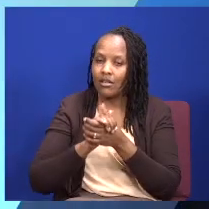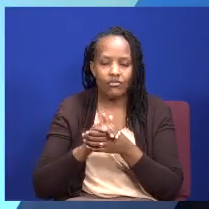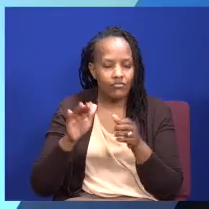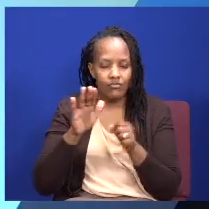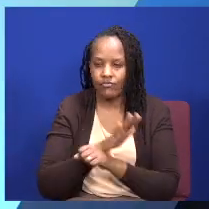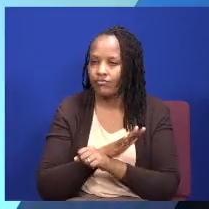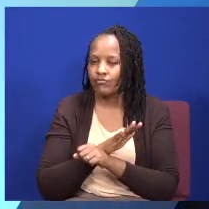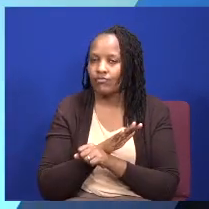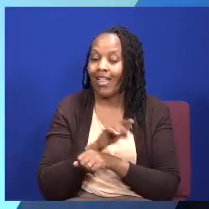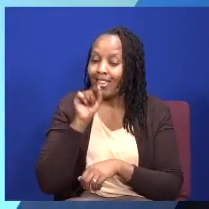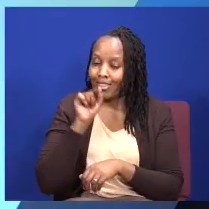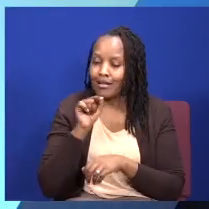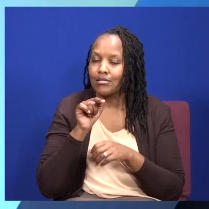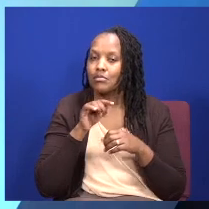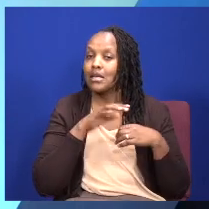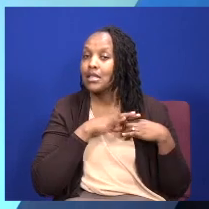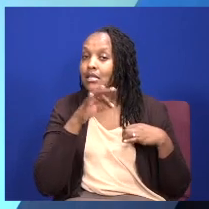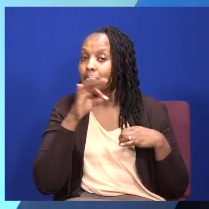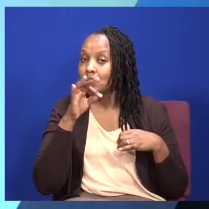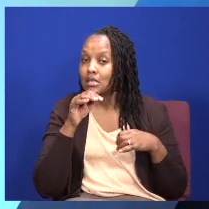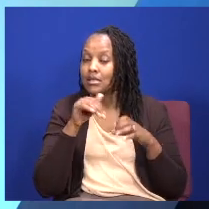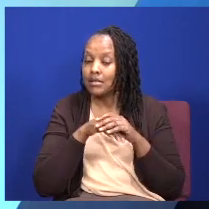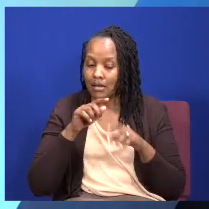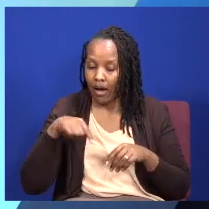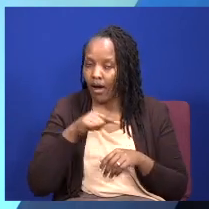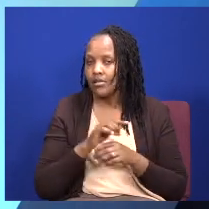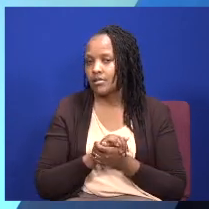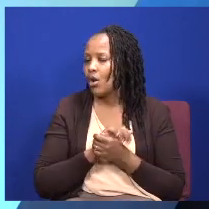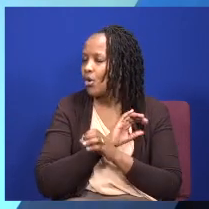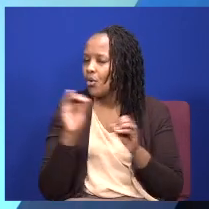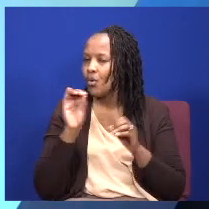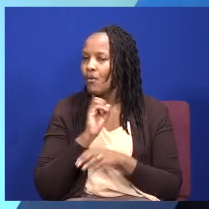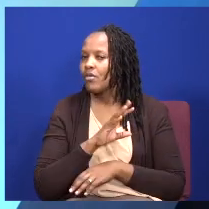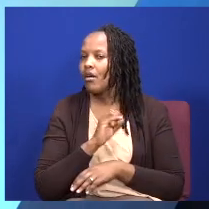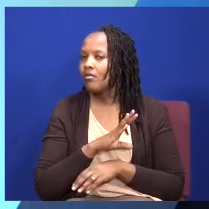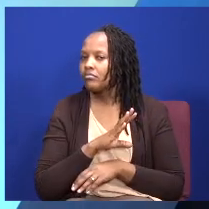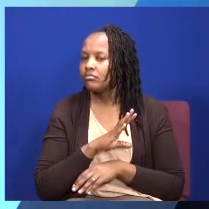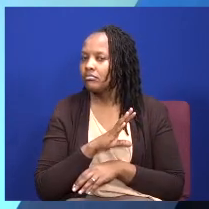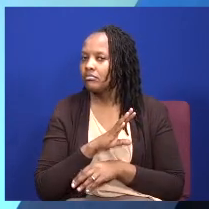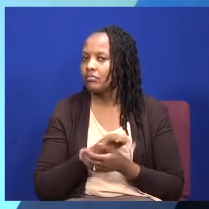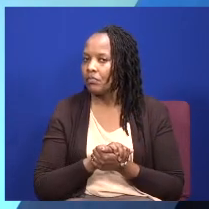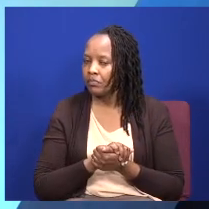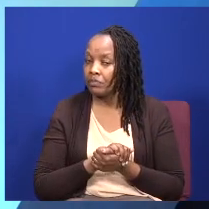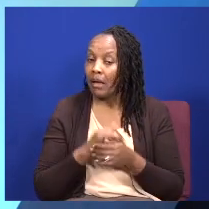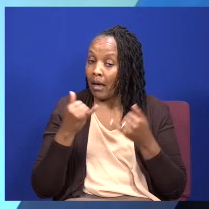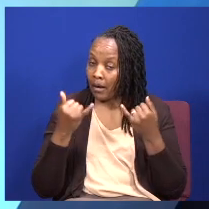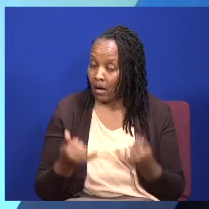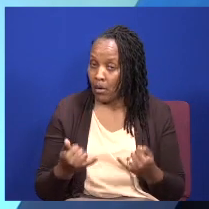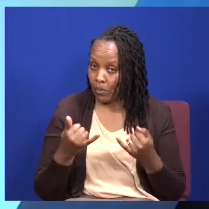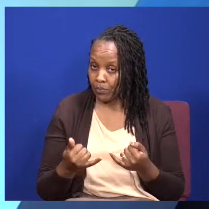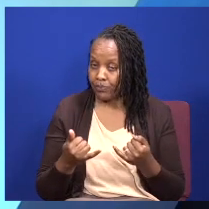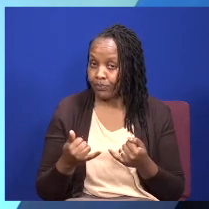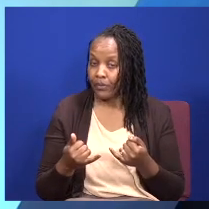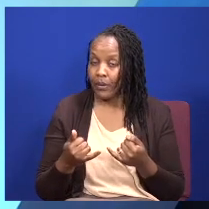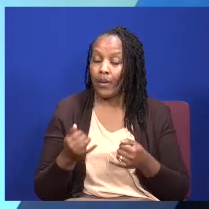is operating in us. We should not have any kind of fear. Now, the power that we have over